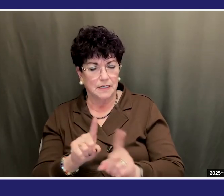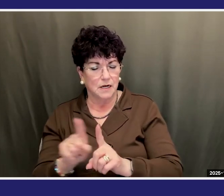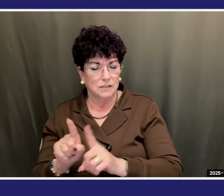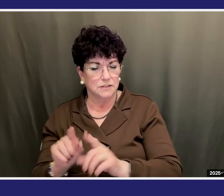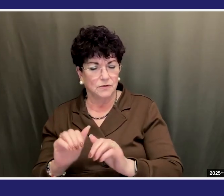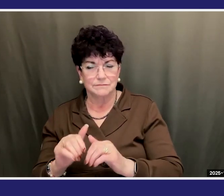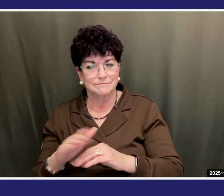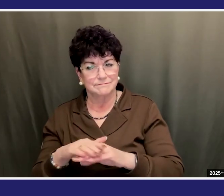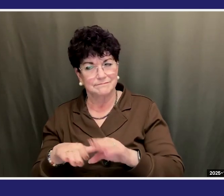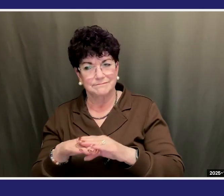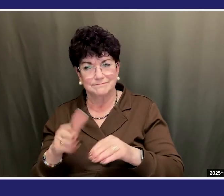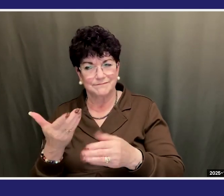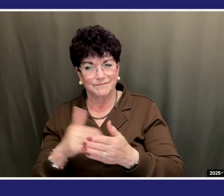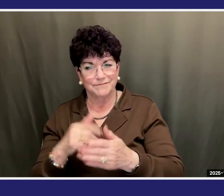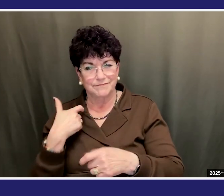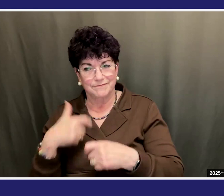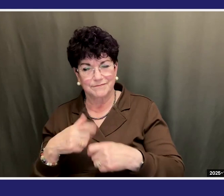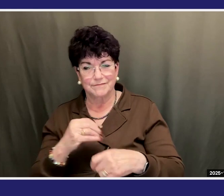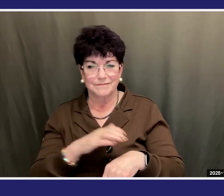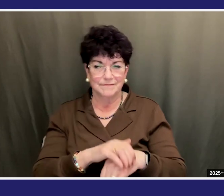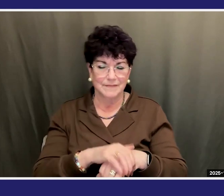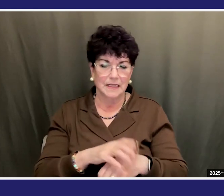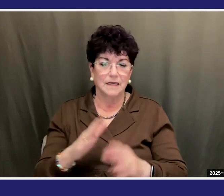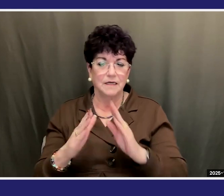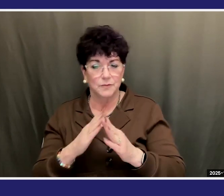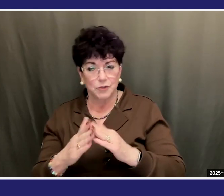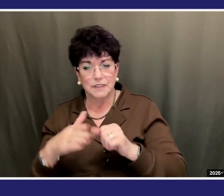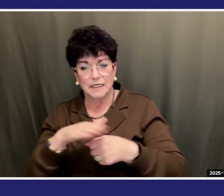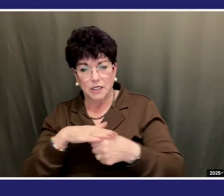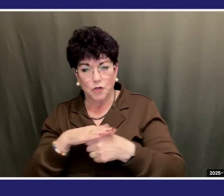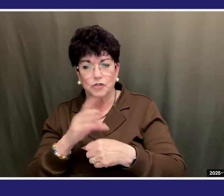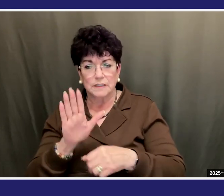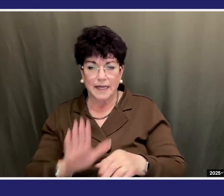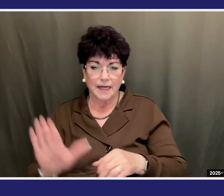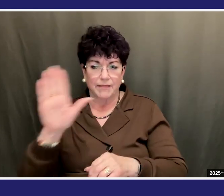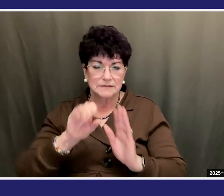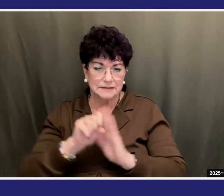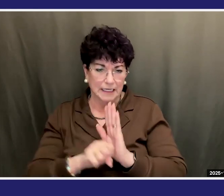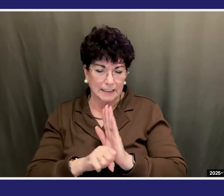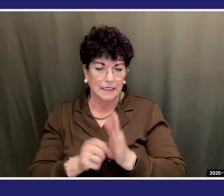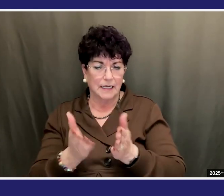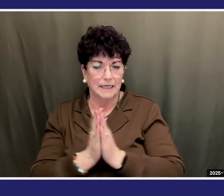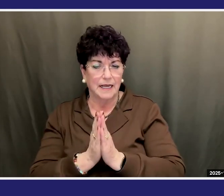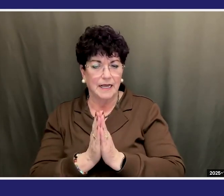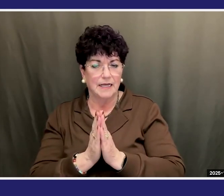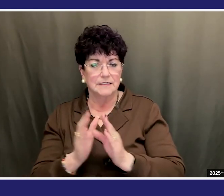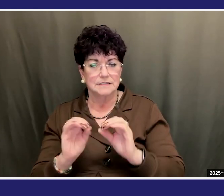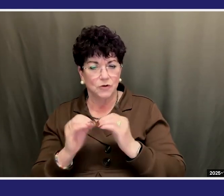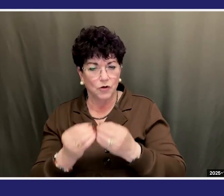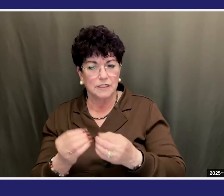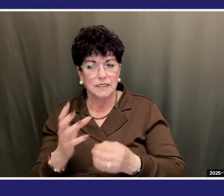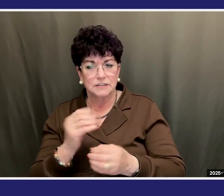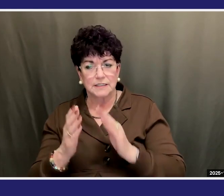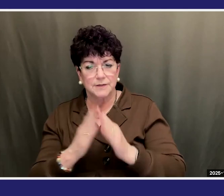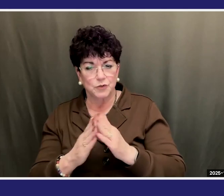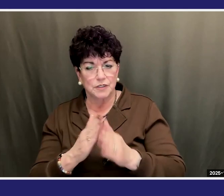statewide. pedimos I o le also pido en ask nombre the de la Organization organización for y de nuestra Community comunidad Indigenous Migrants indígenas migrantes that the que funds to